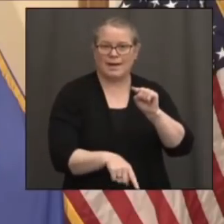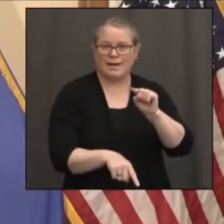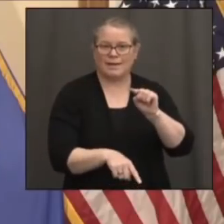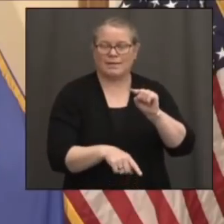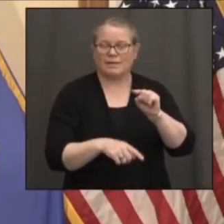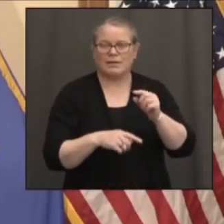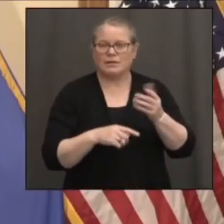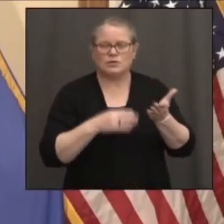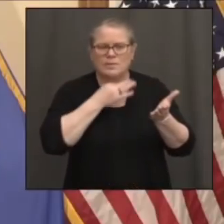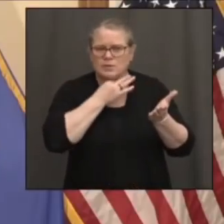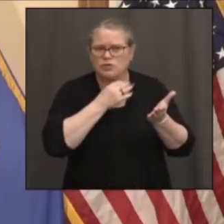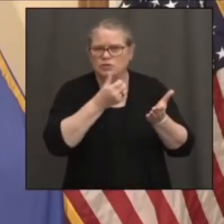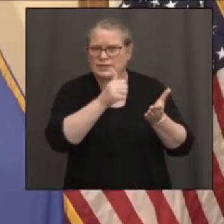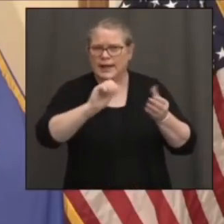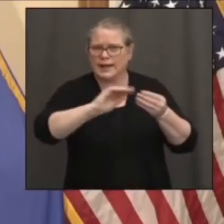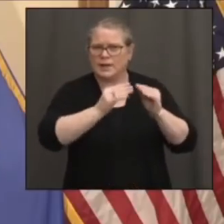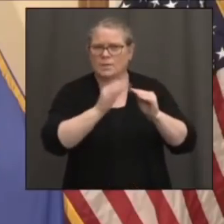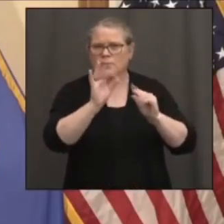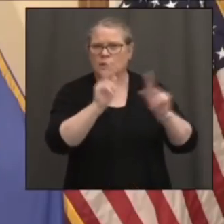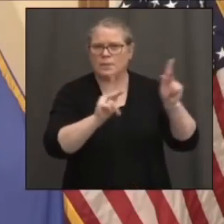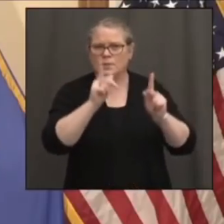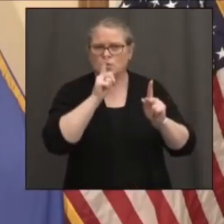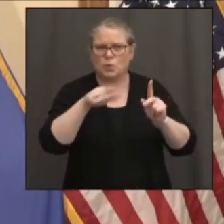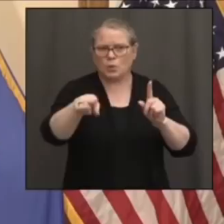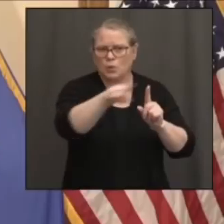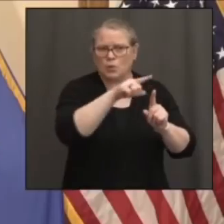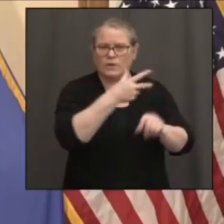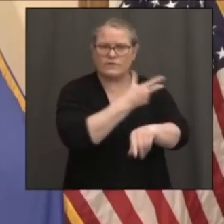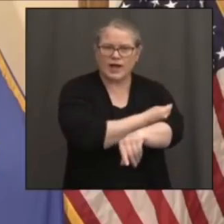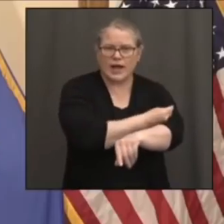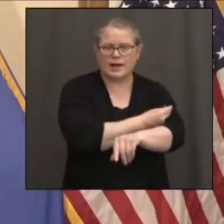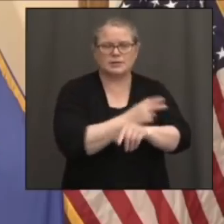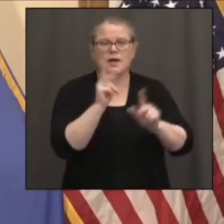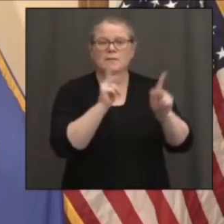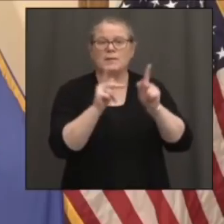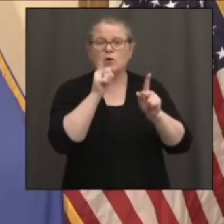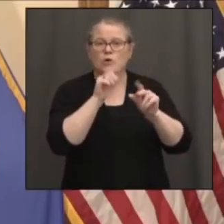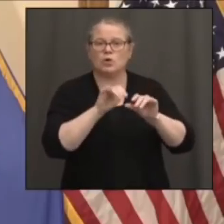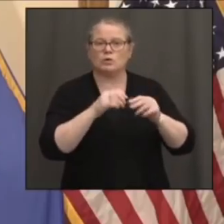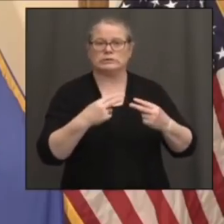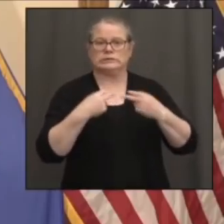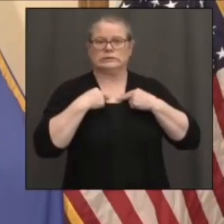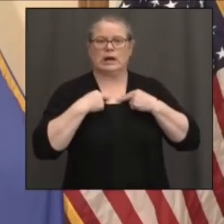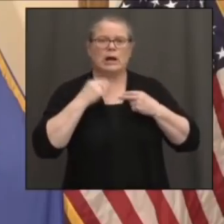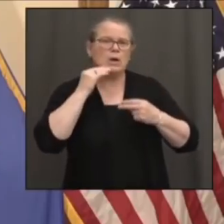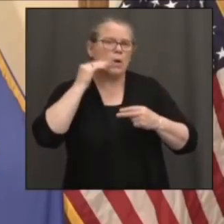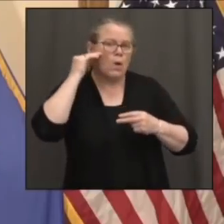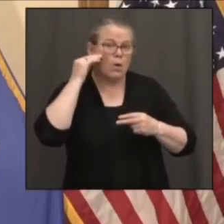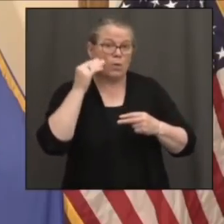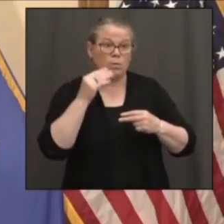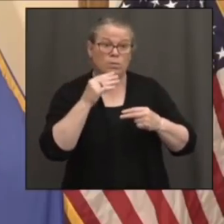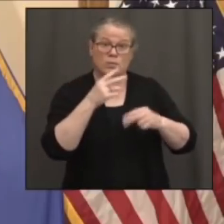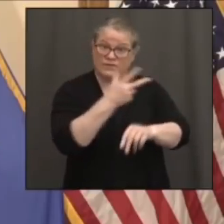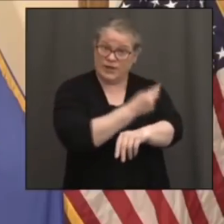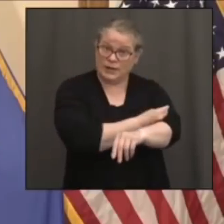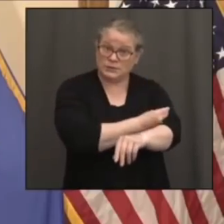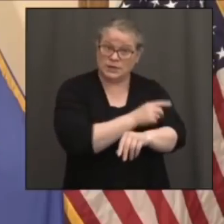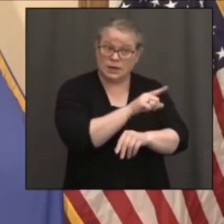any numbers on how many people have been vaccinated? How many homebound? Is